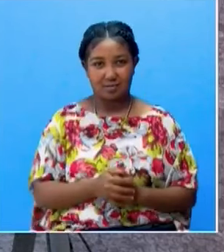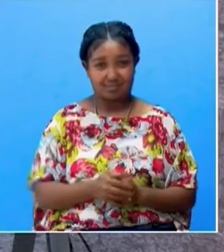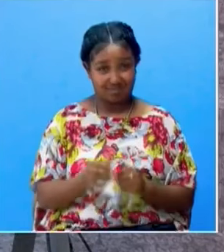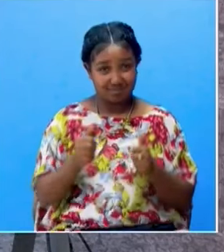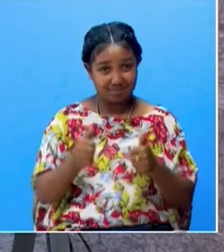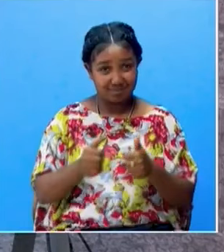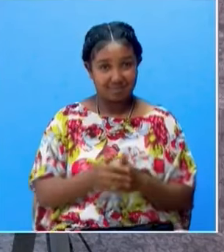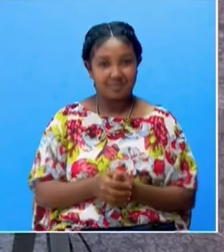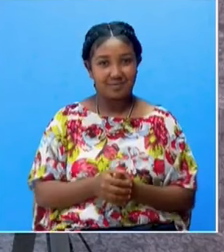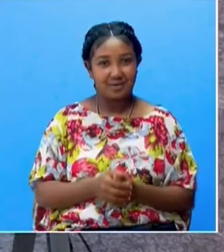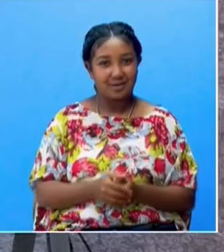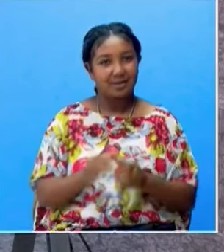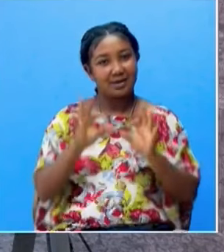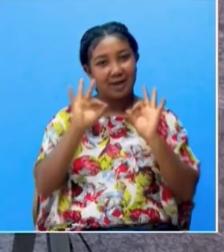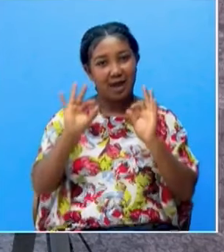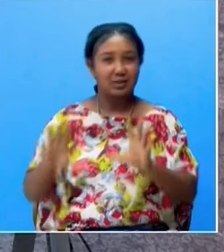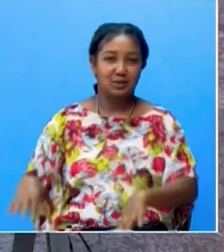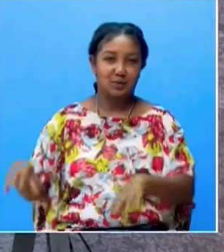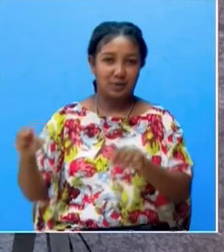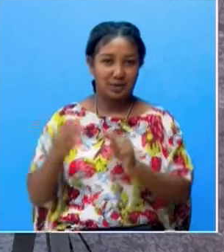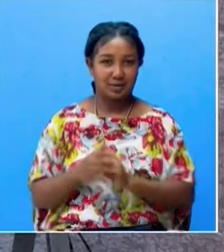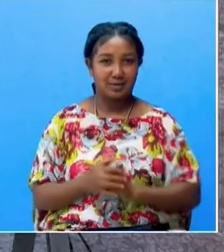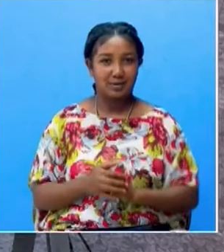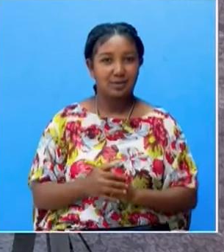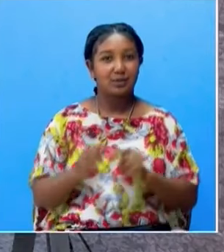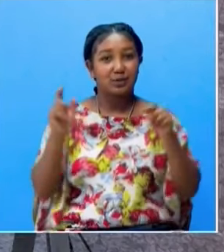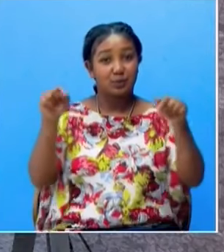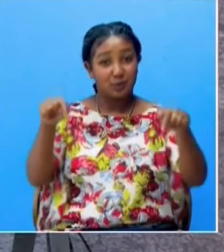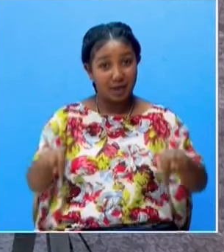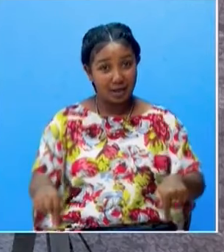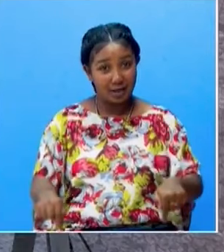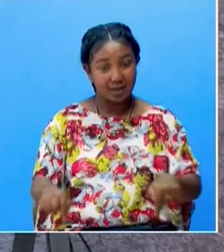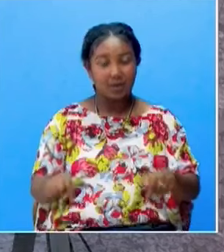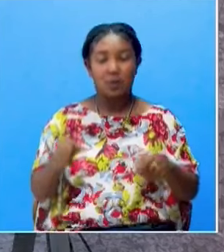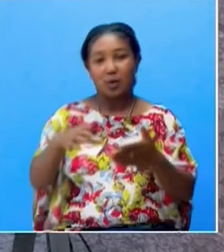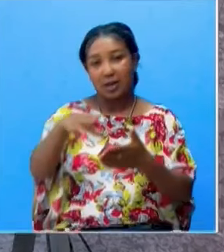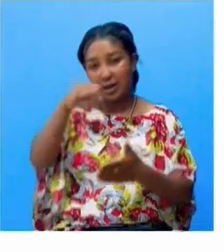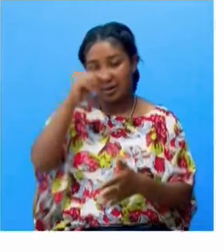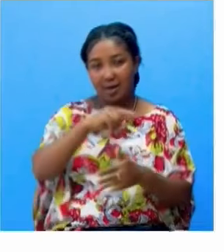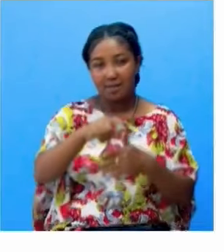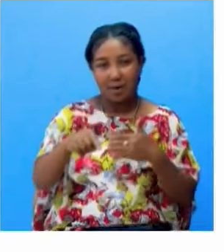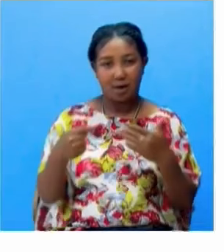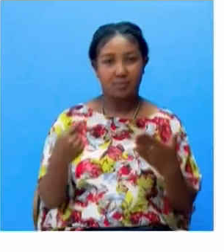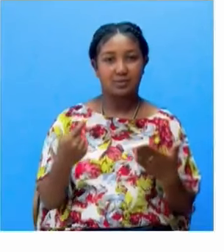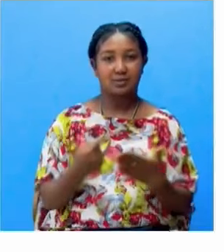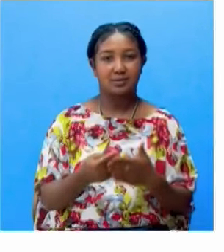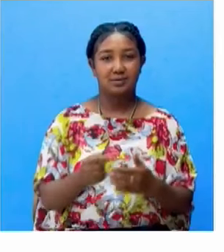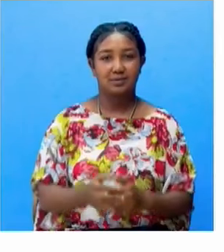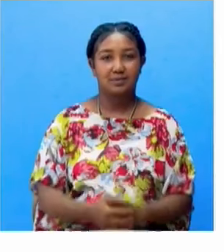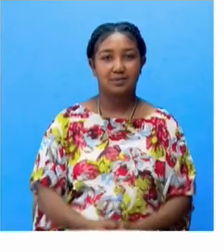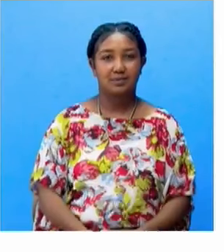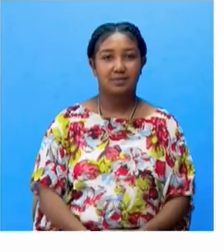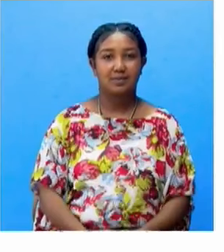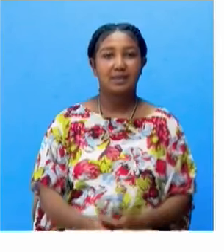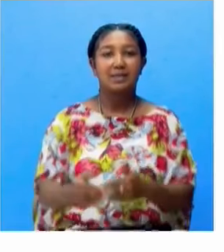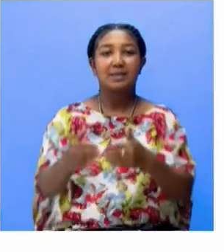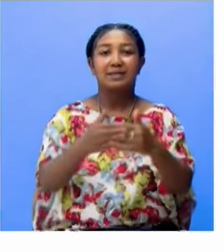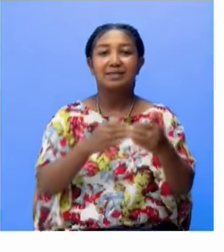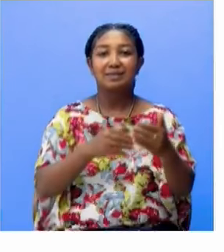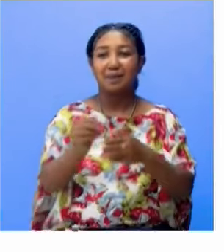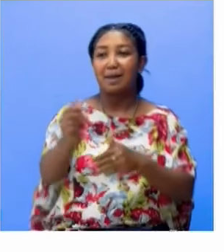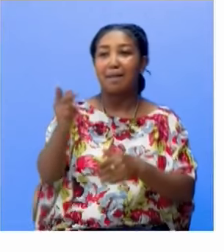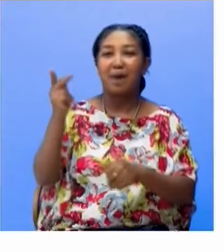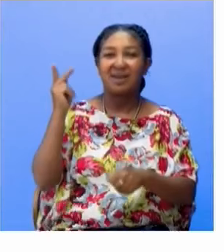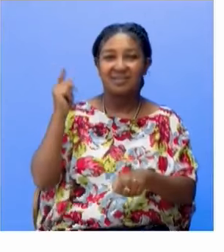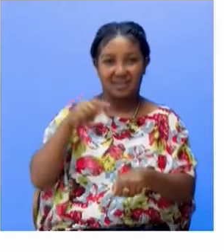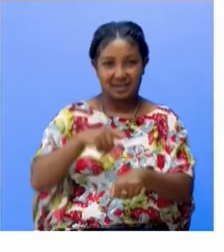it? Nice, students. Today, we are going to learn about the simple past tense.